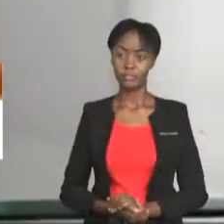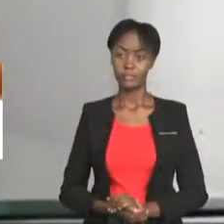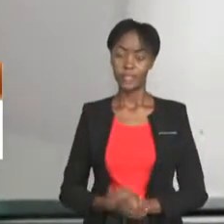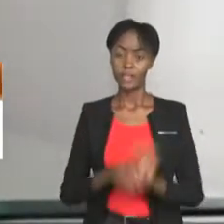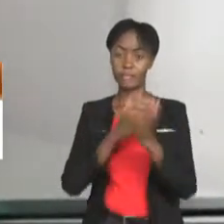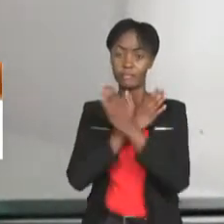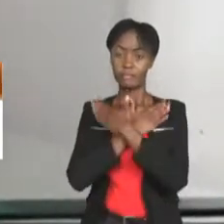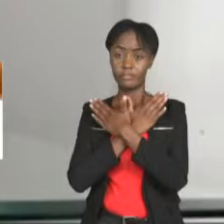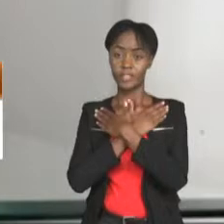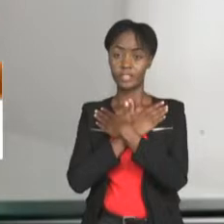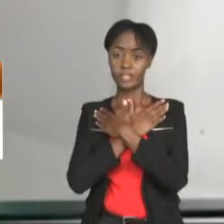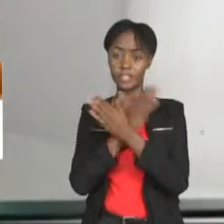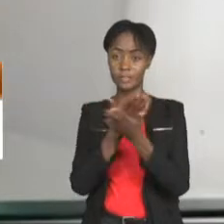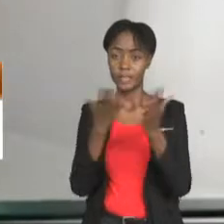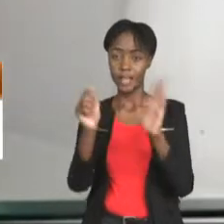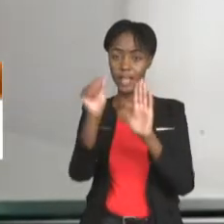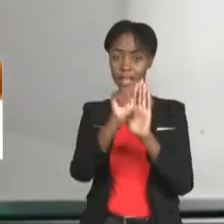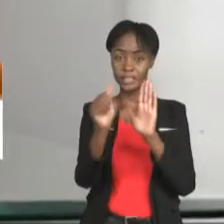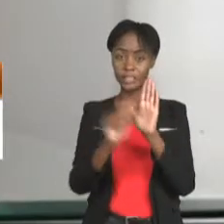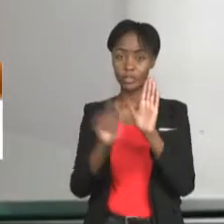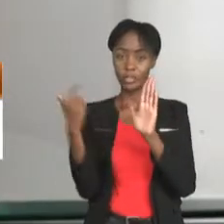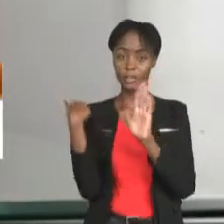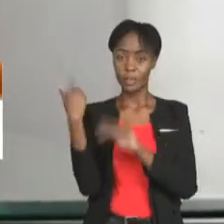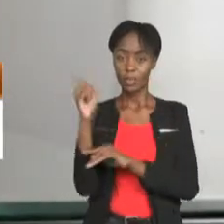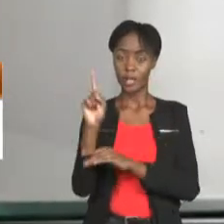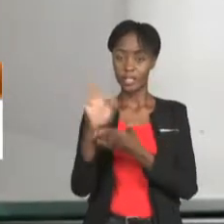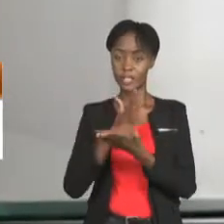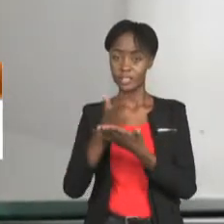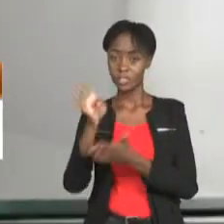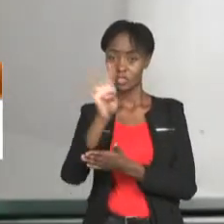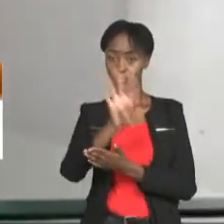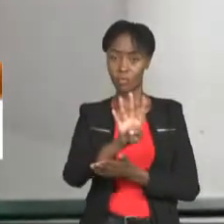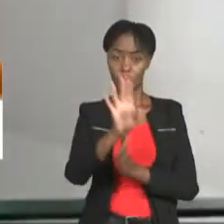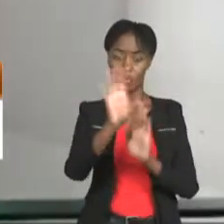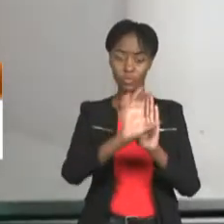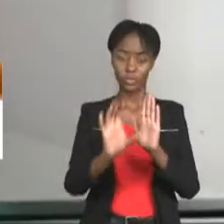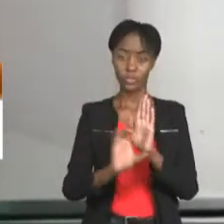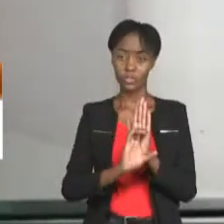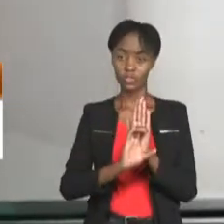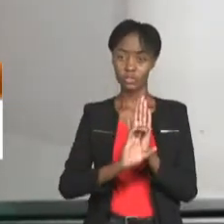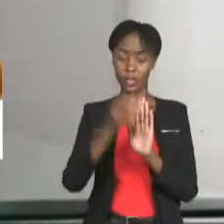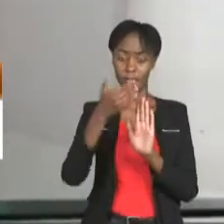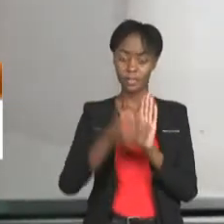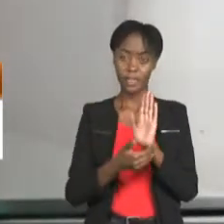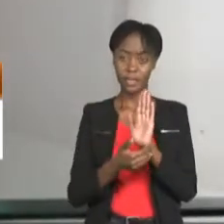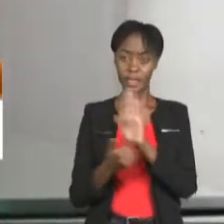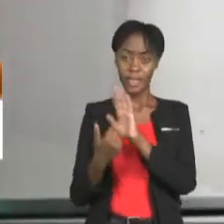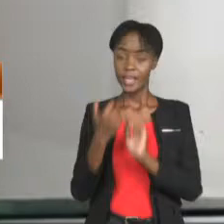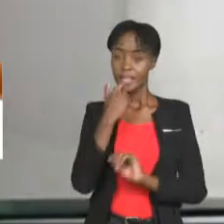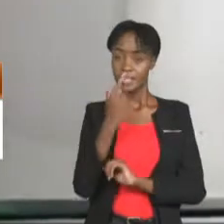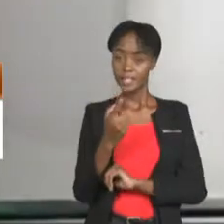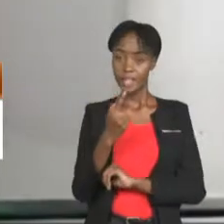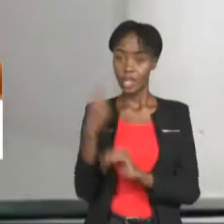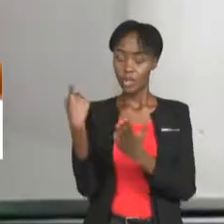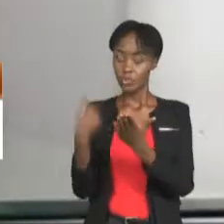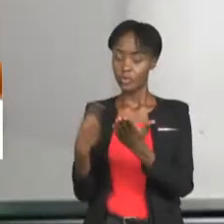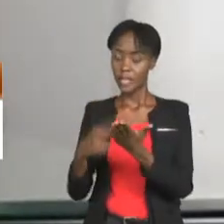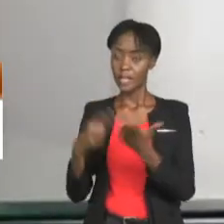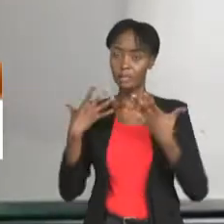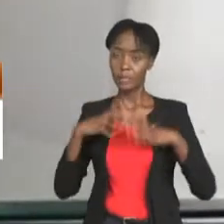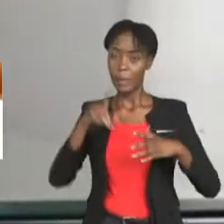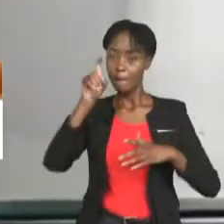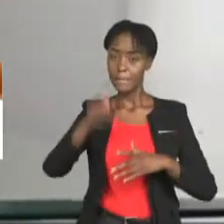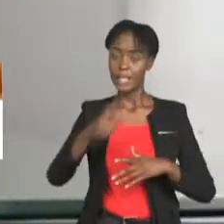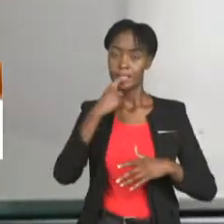Friends, Article number 1, Section 4 of our Constitution provides that the people of Uganda shall express their